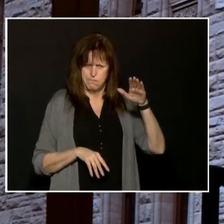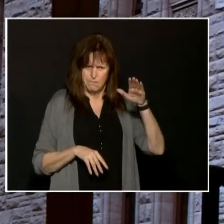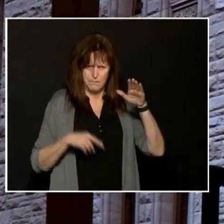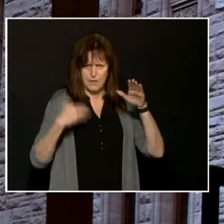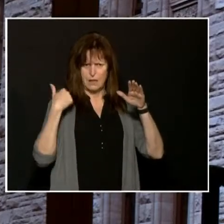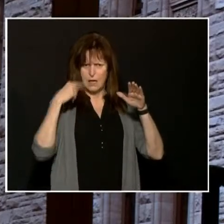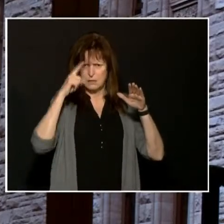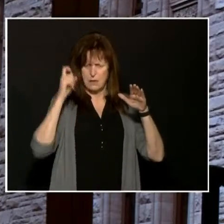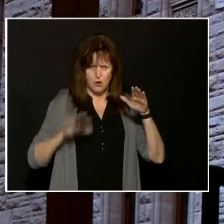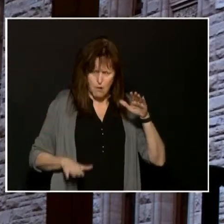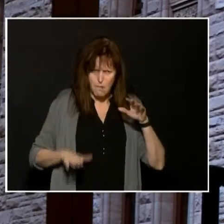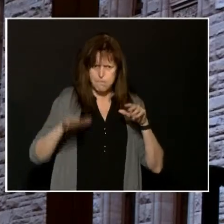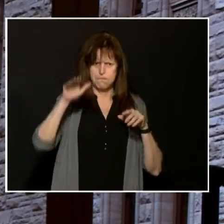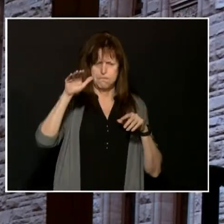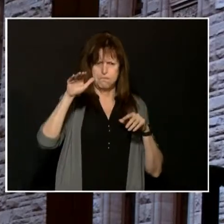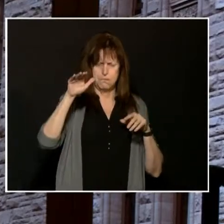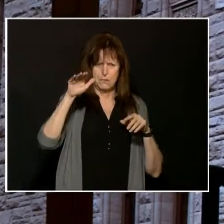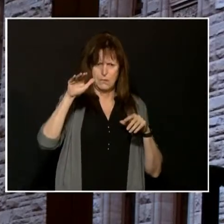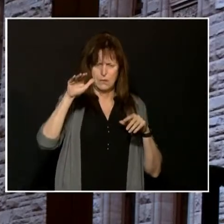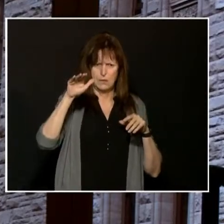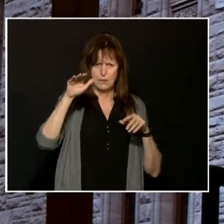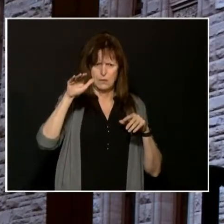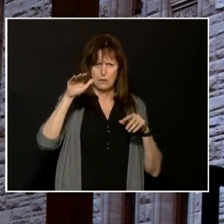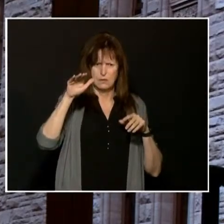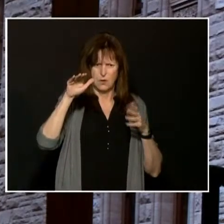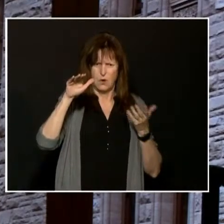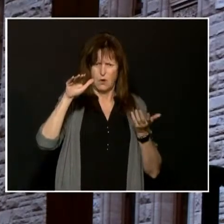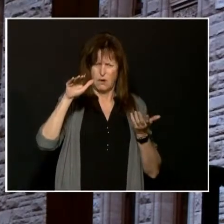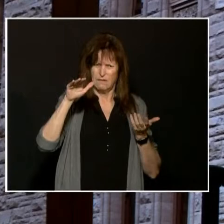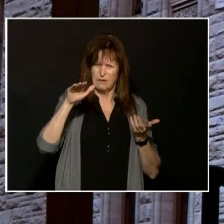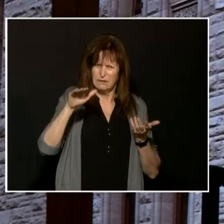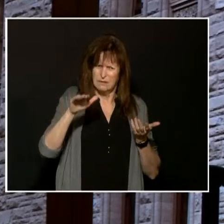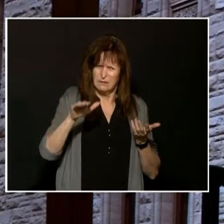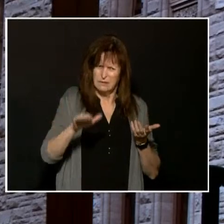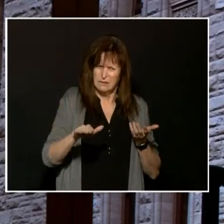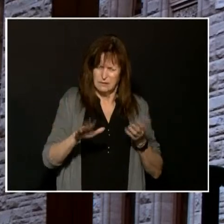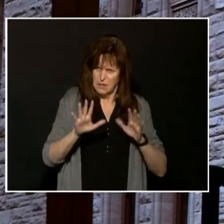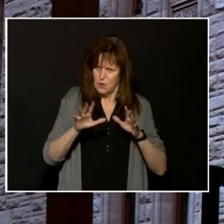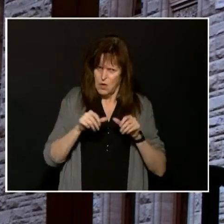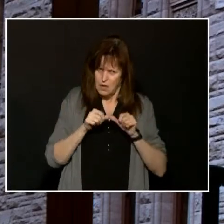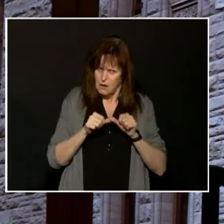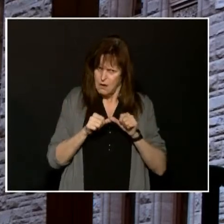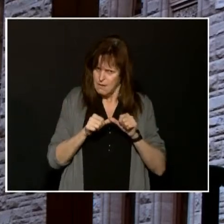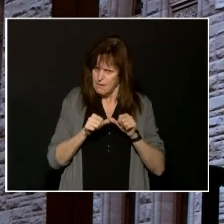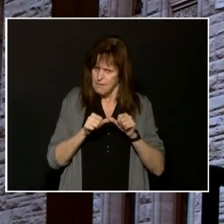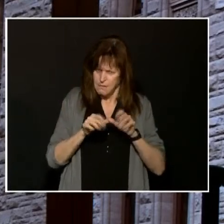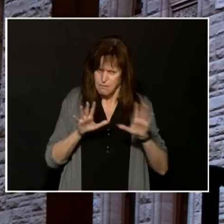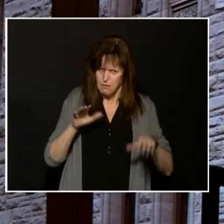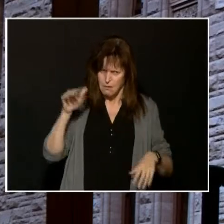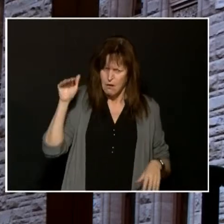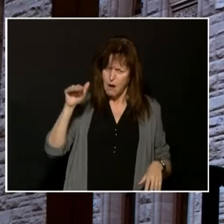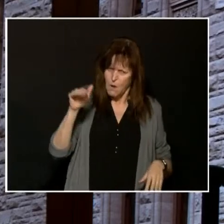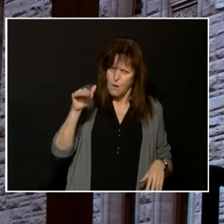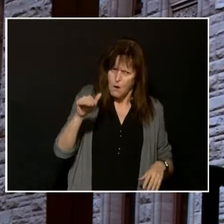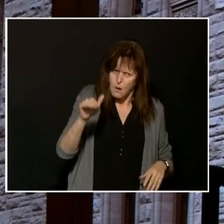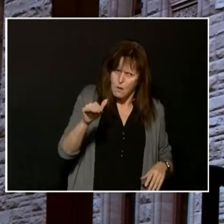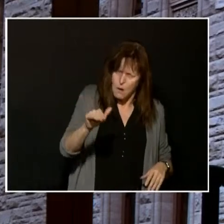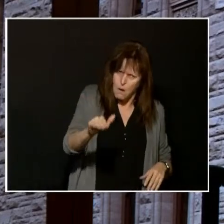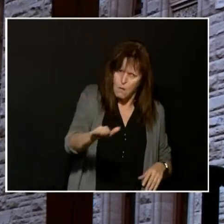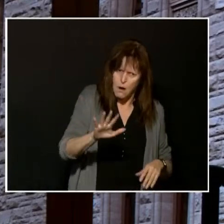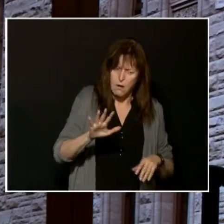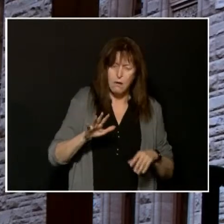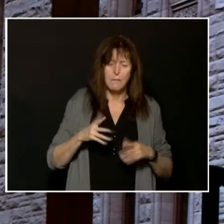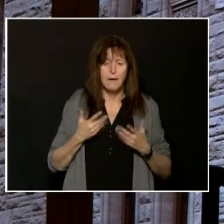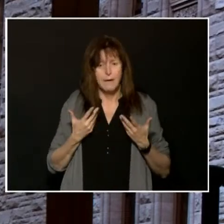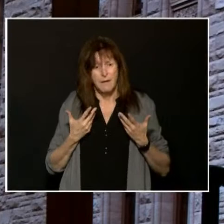go, but we're moving in a good direction and we're moving at a good pace at this time. Sadly, as we're